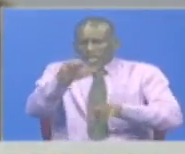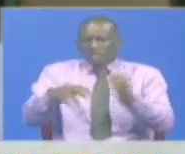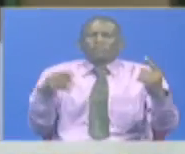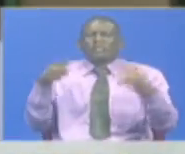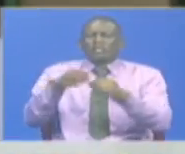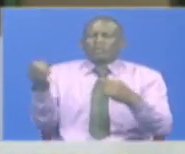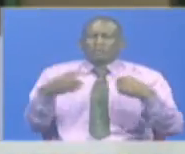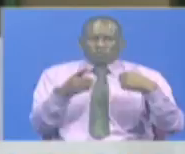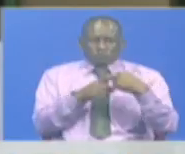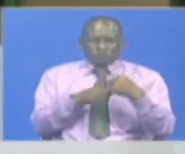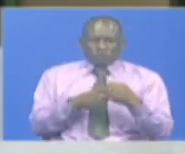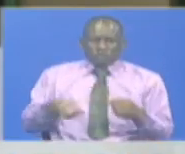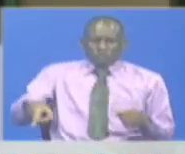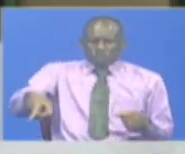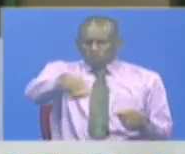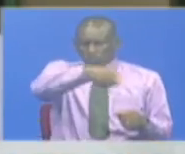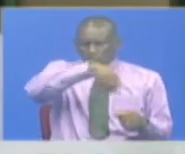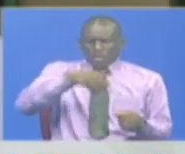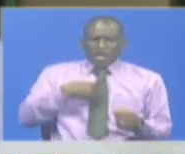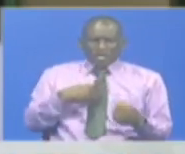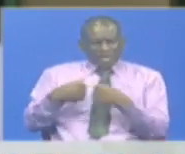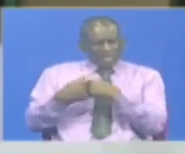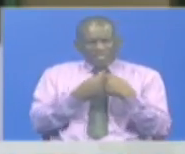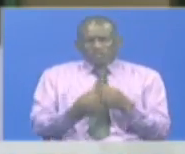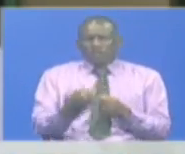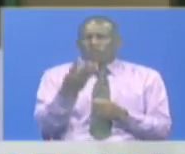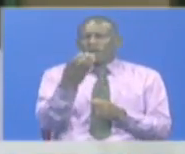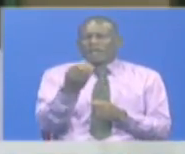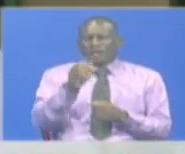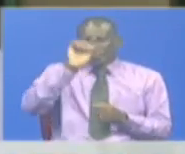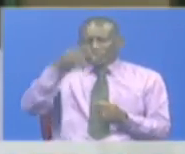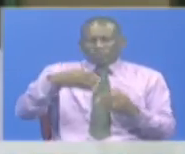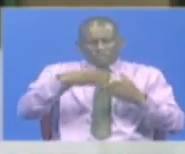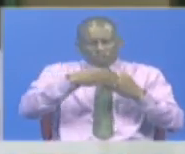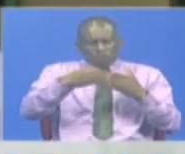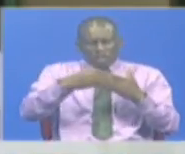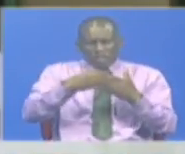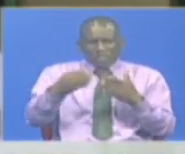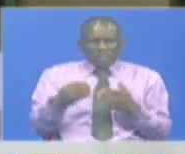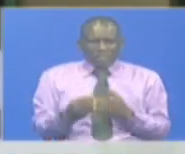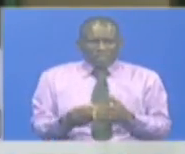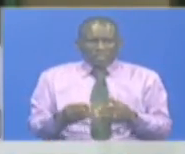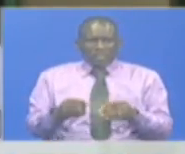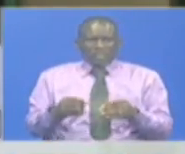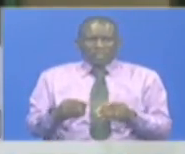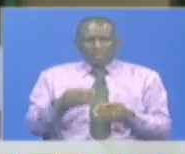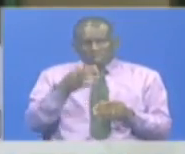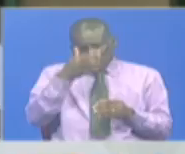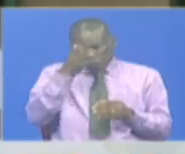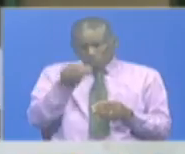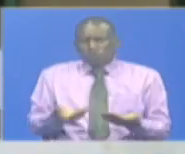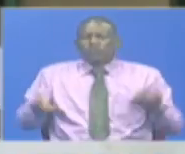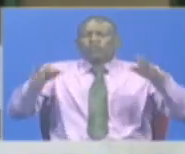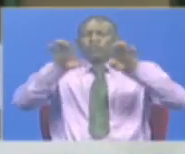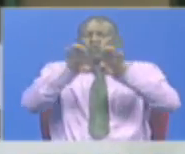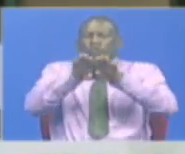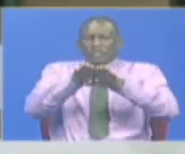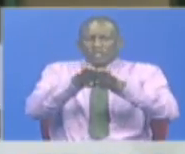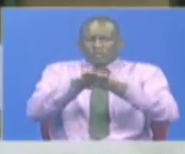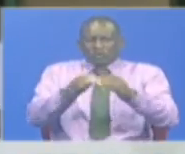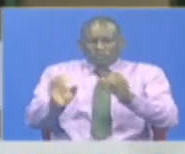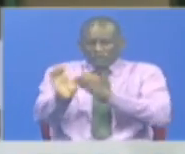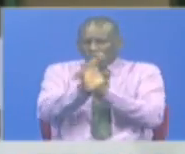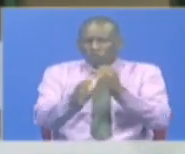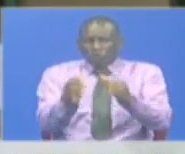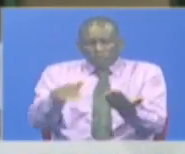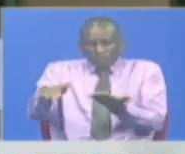June. We have had a shortfall of $400,000 as a result of the lockdown, which was basically